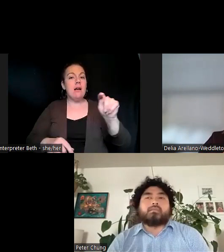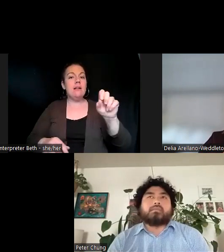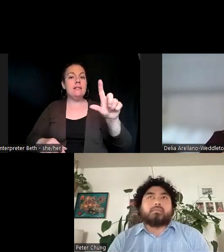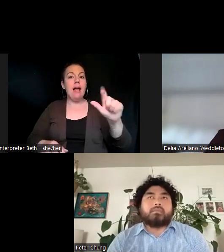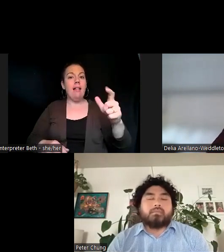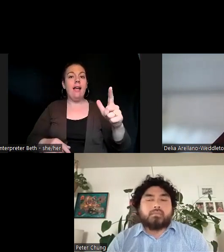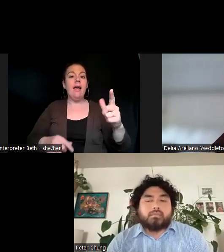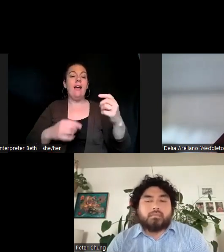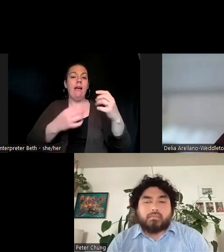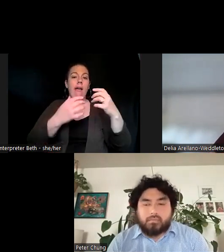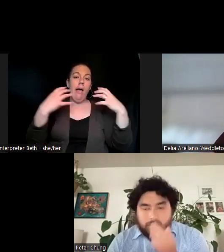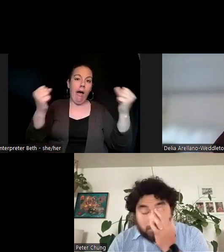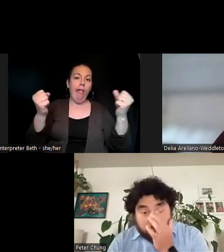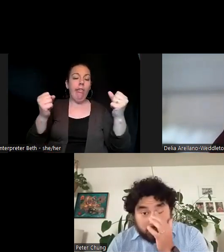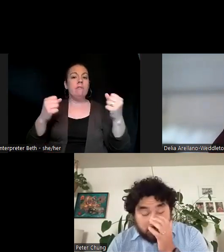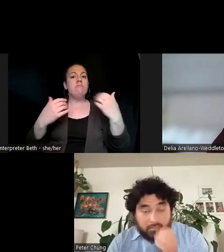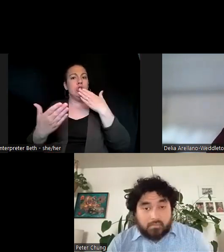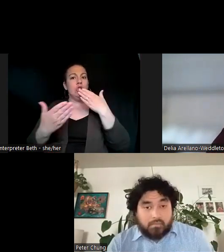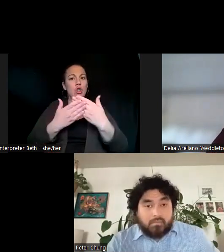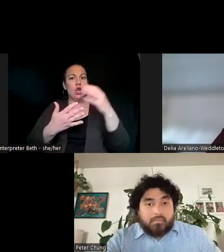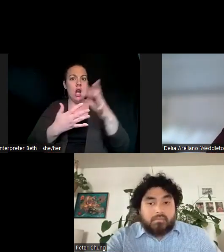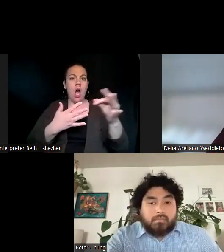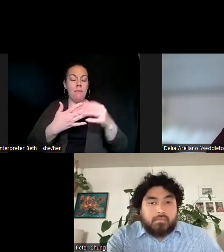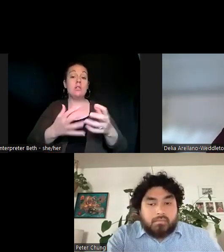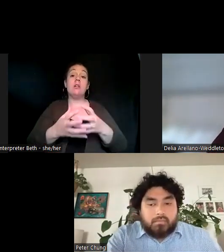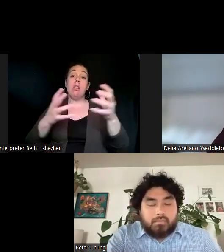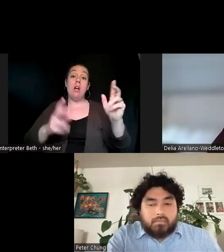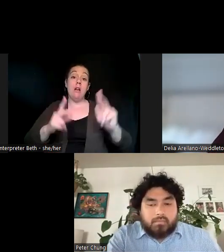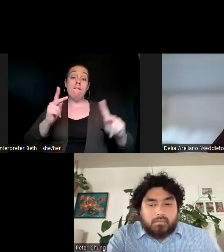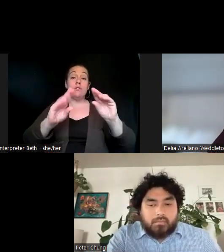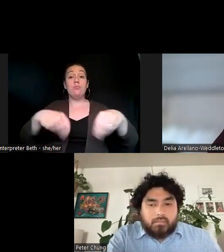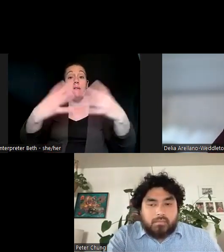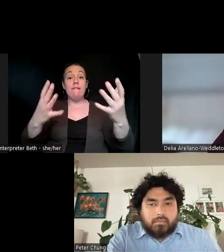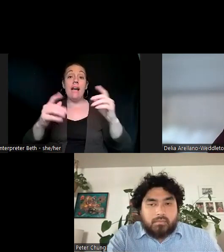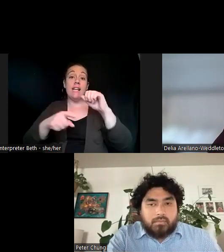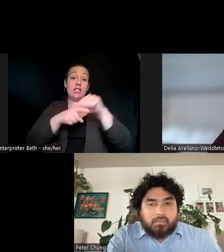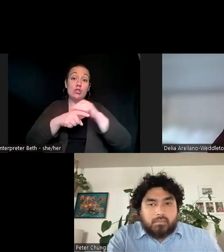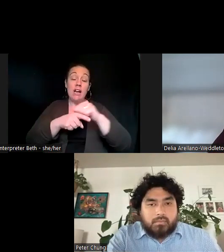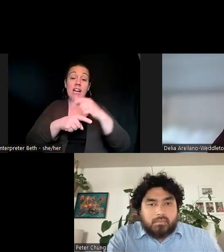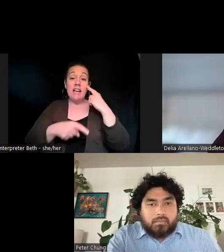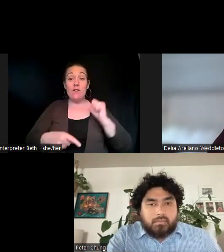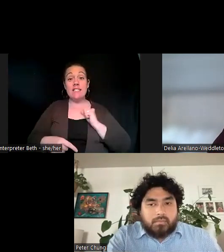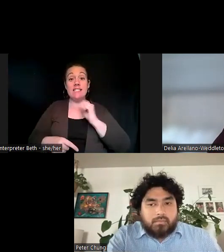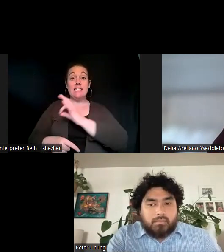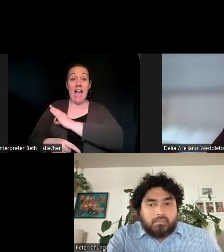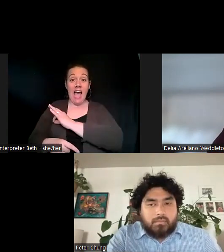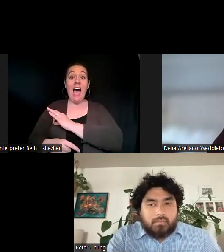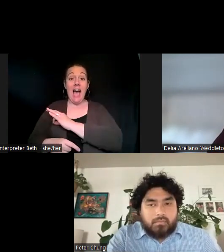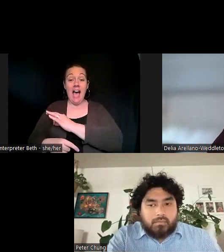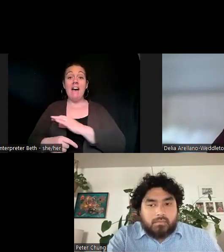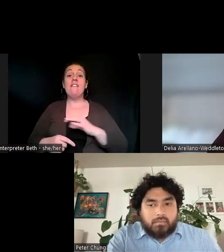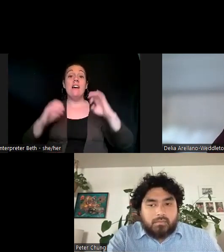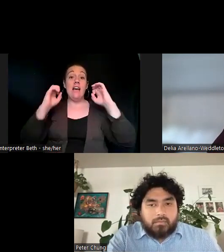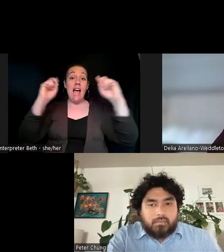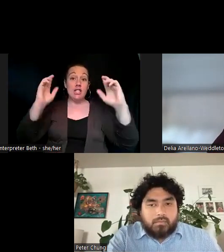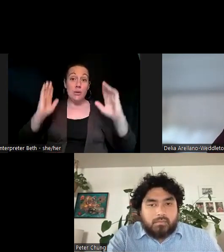important option. Folks are also focusing on providing training for staff, particularly educators, to make sure that